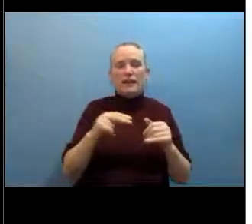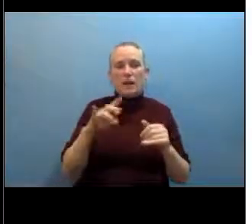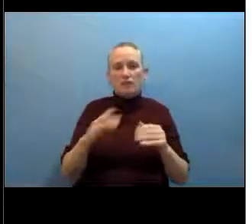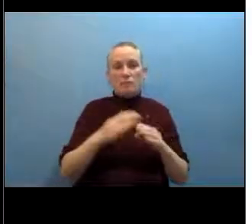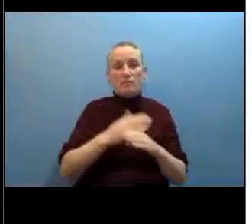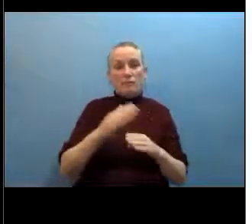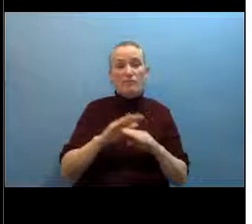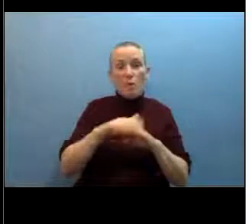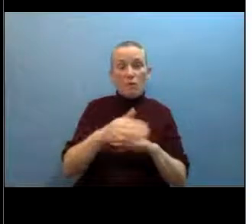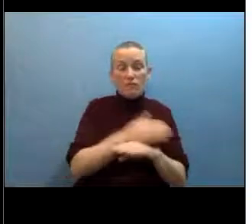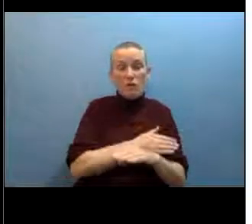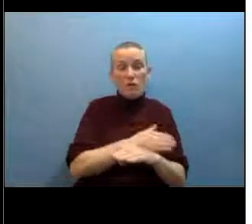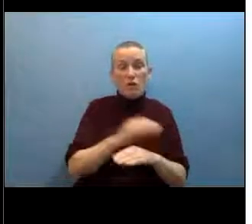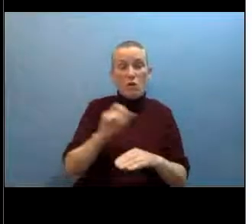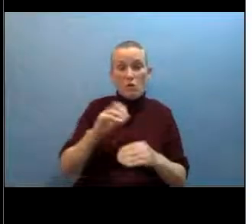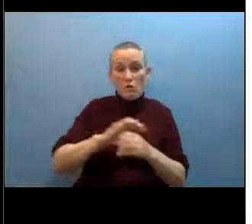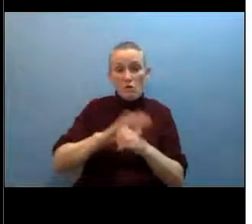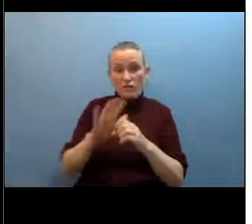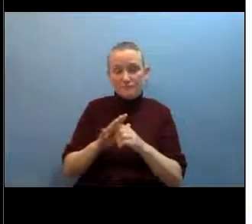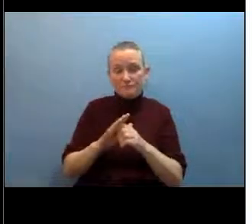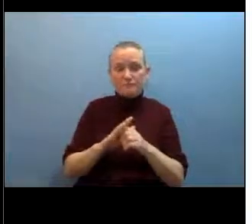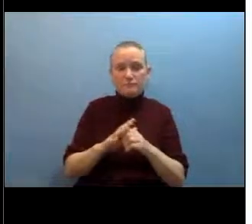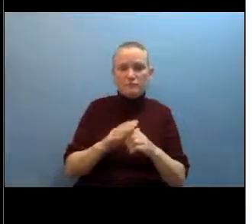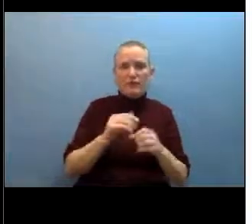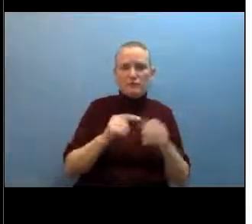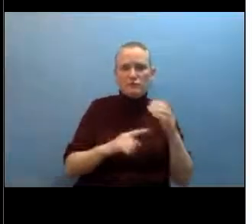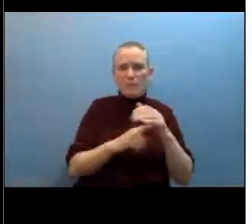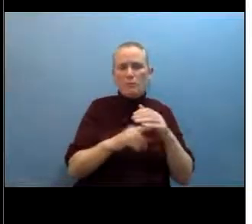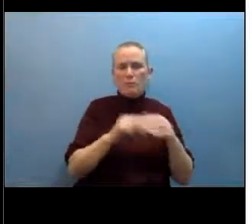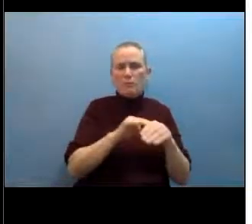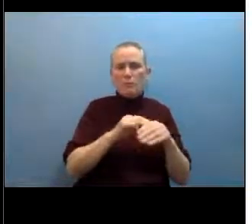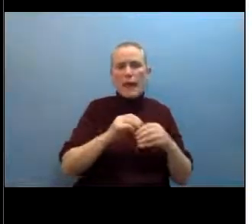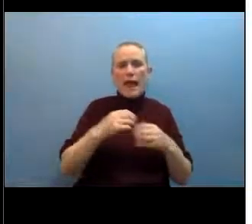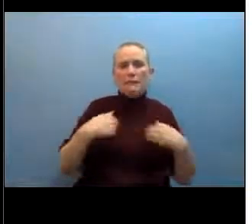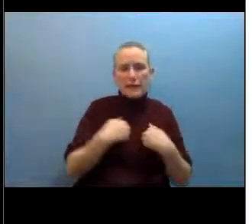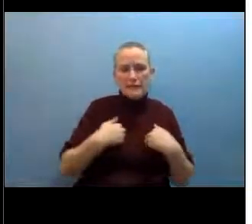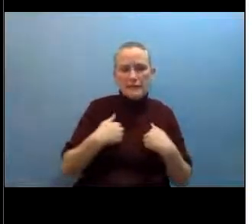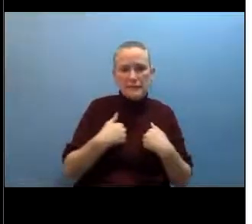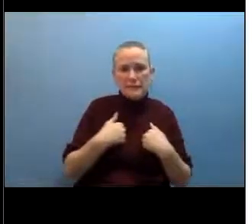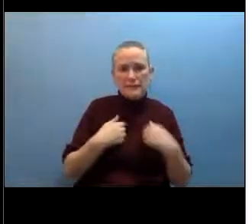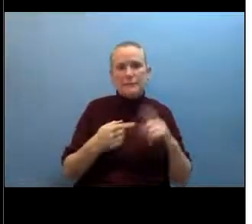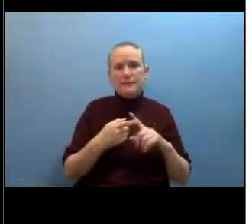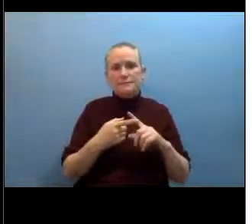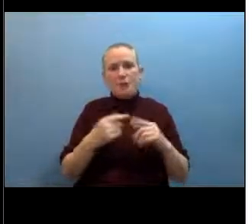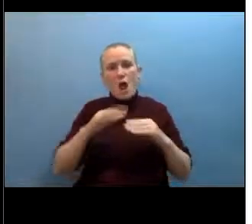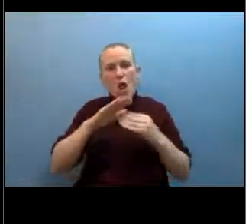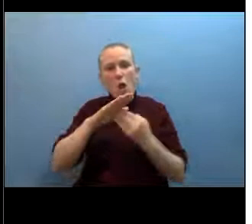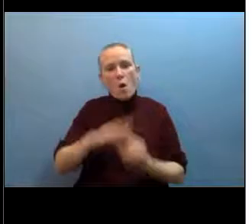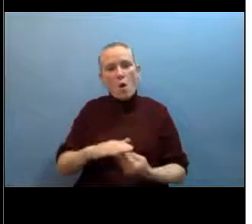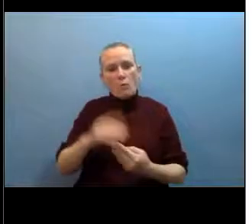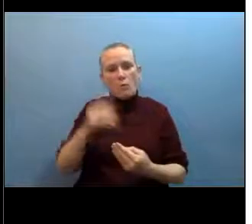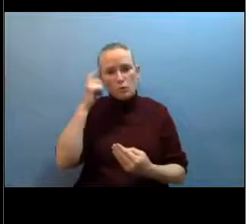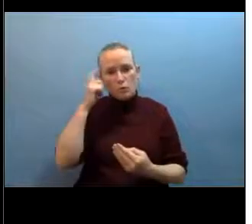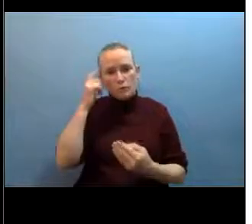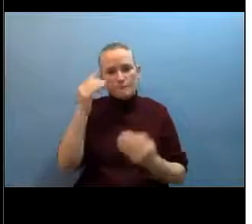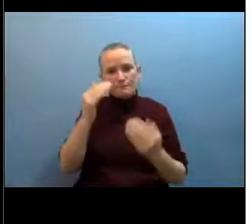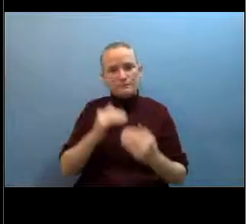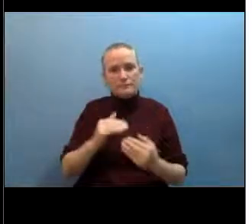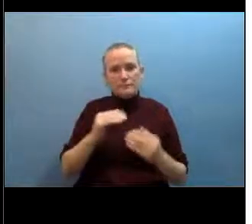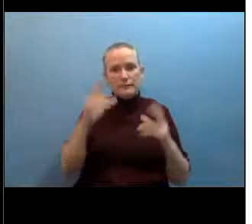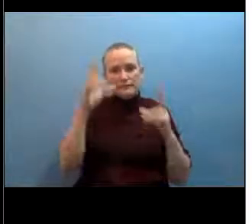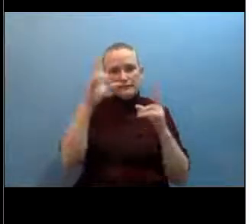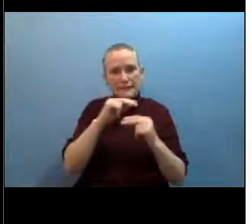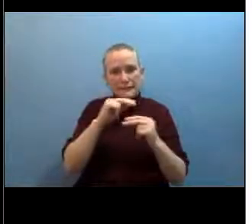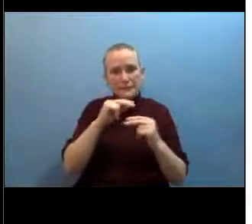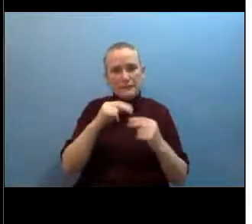were anxiety and low mood were particularly high, and then sleep, stress and anger coming afterwards.